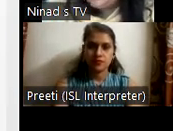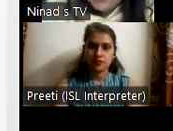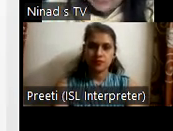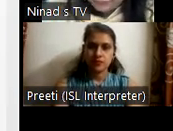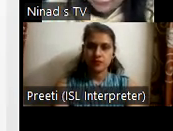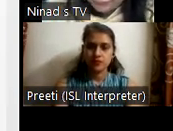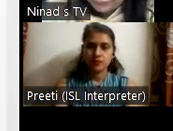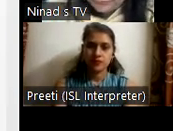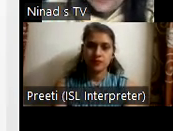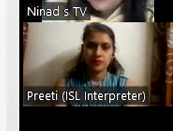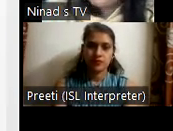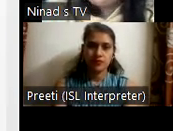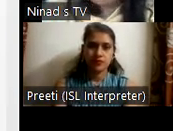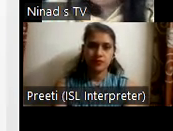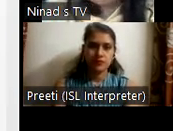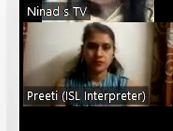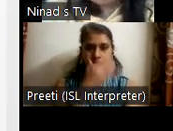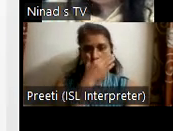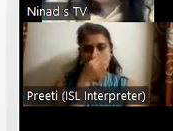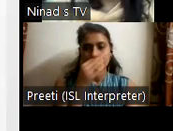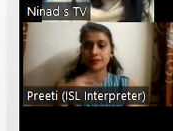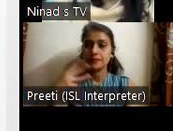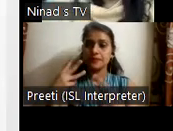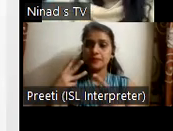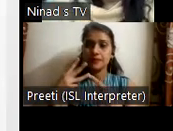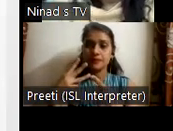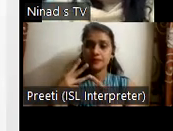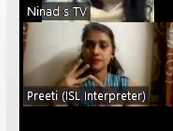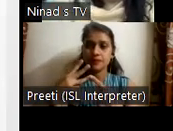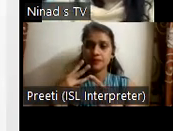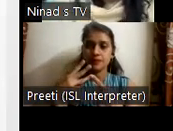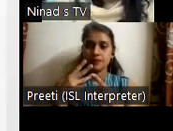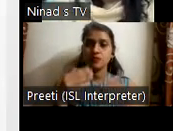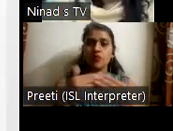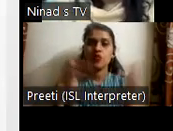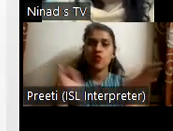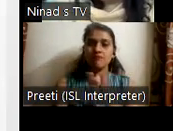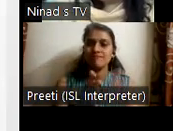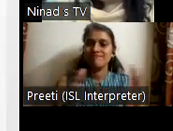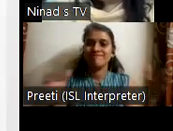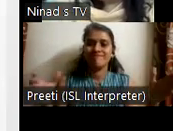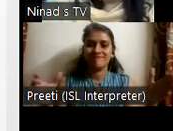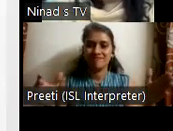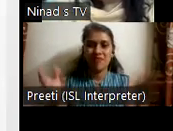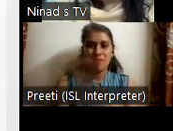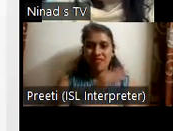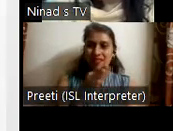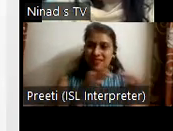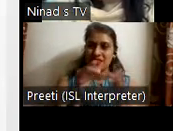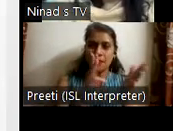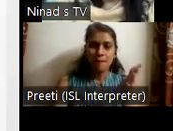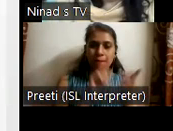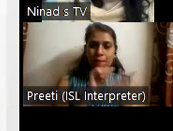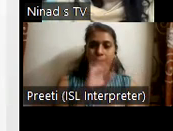the third level is you have expanded to the community now, from micro system to meso